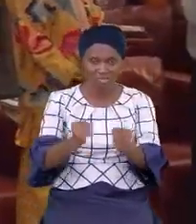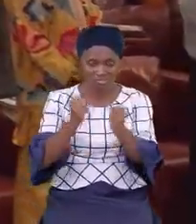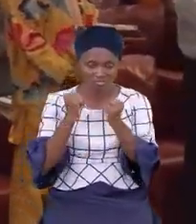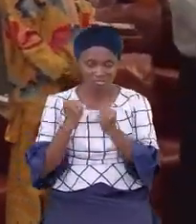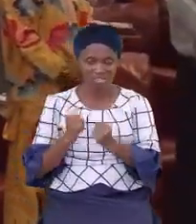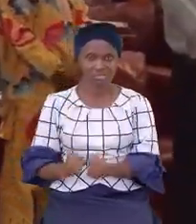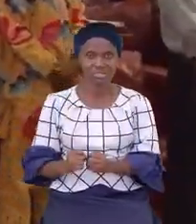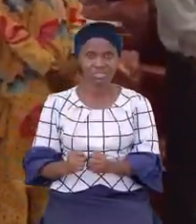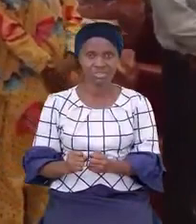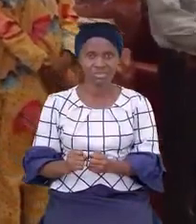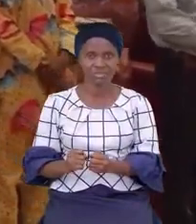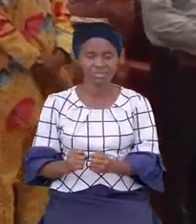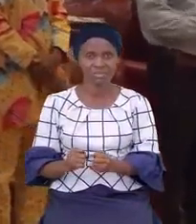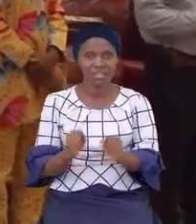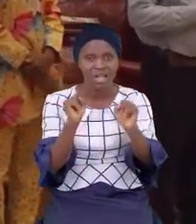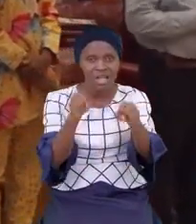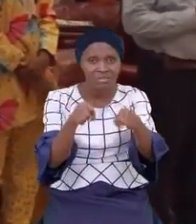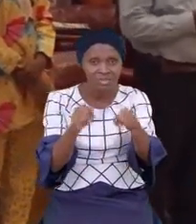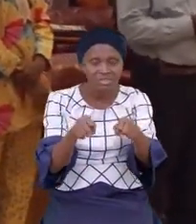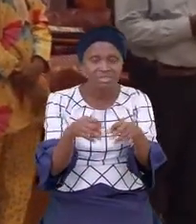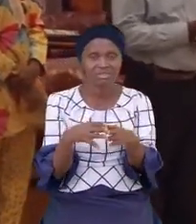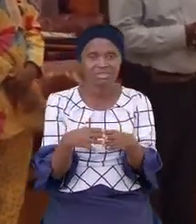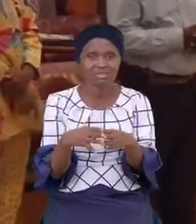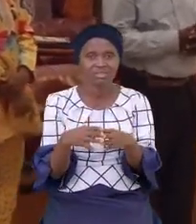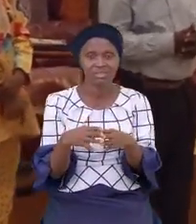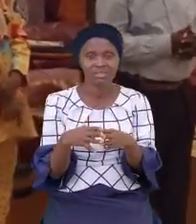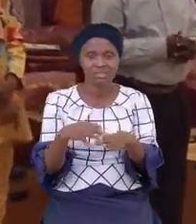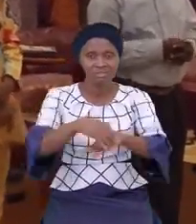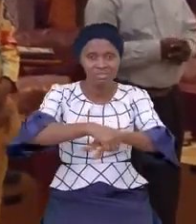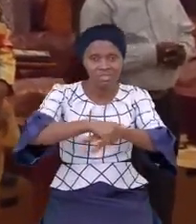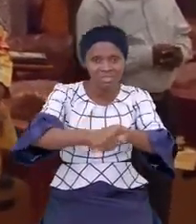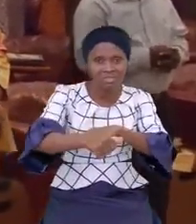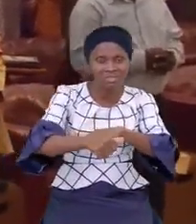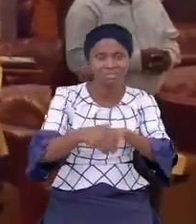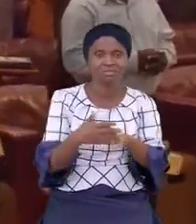strength, ability, skill,